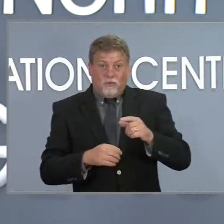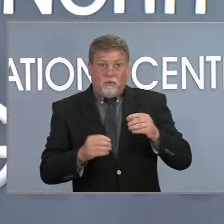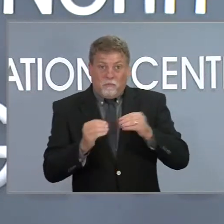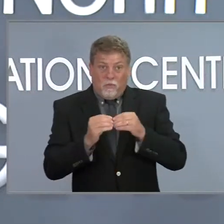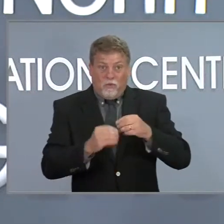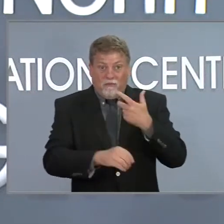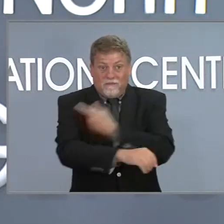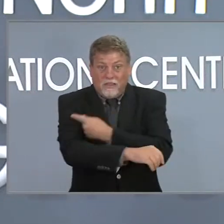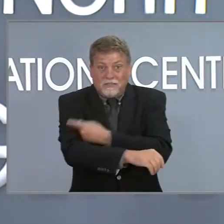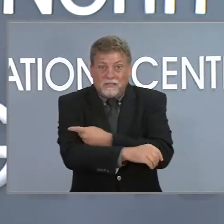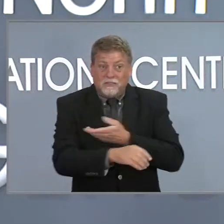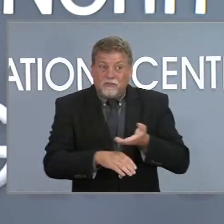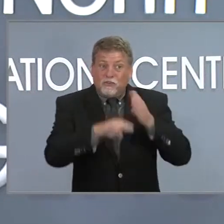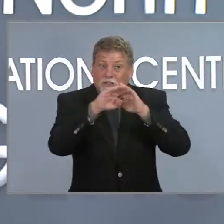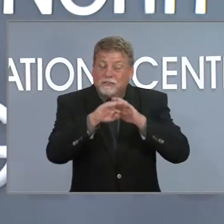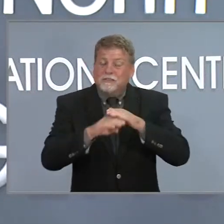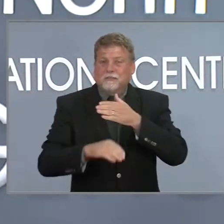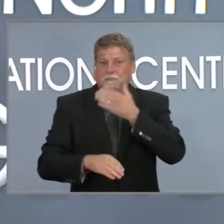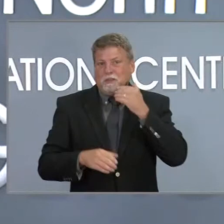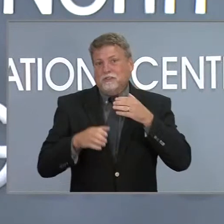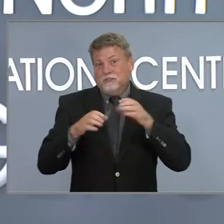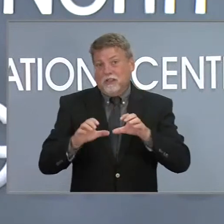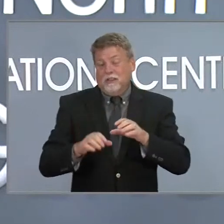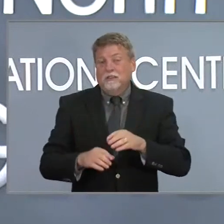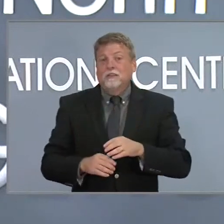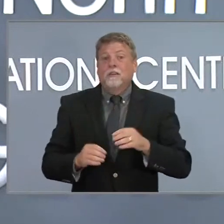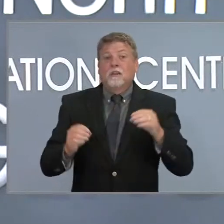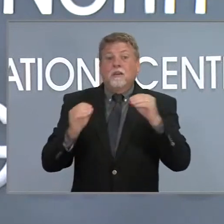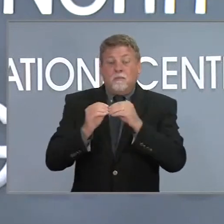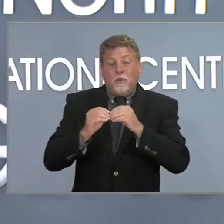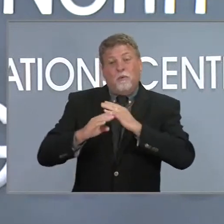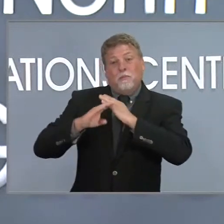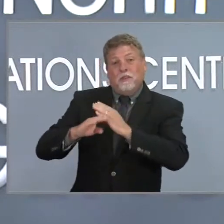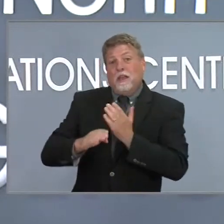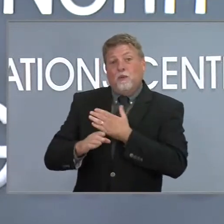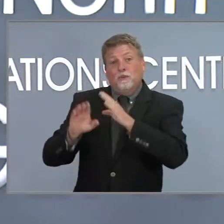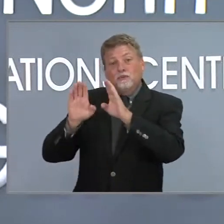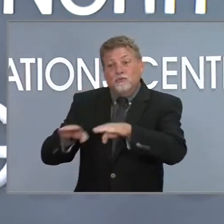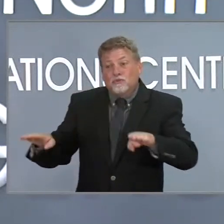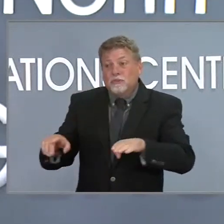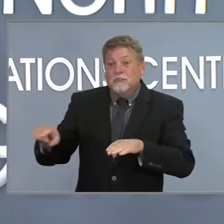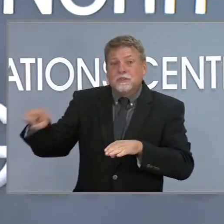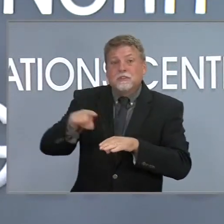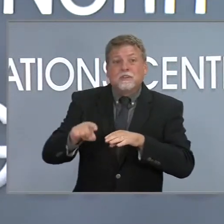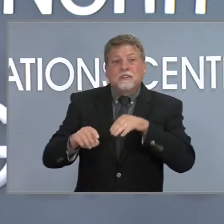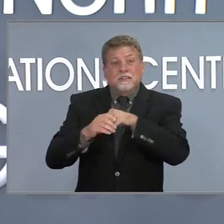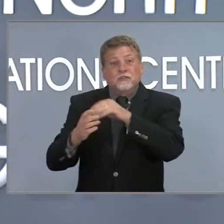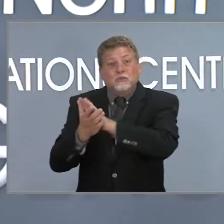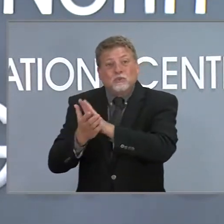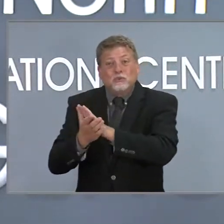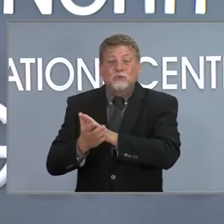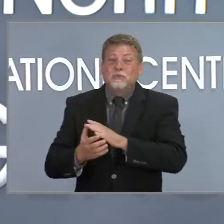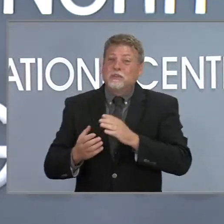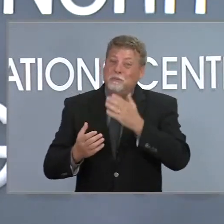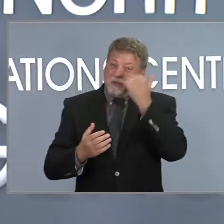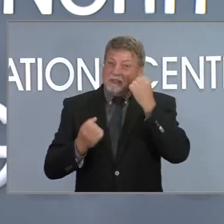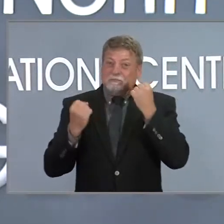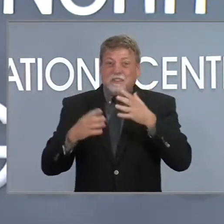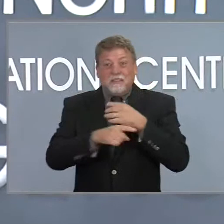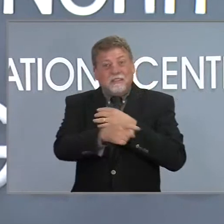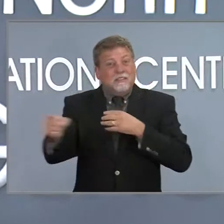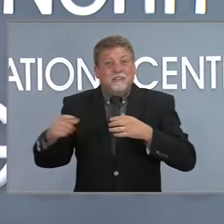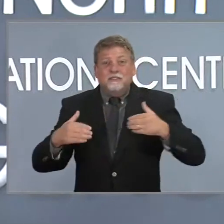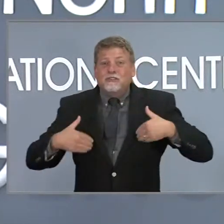The more people who get their shots, the more we're protecting our children in schools, especially those who aren't old enough to be